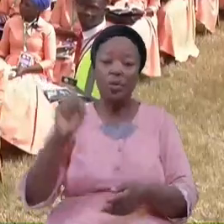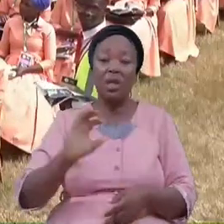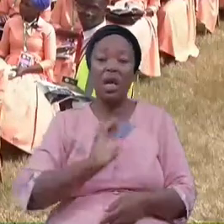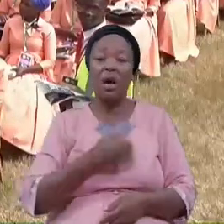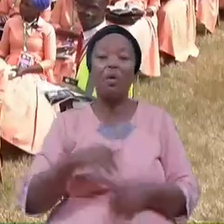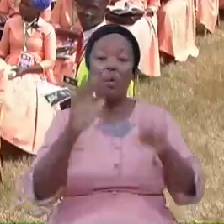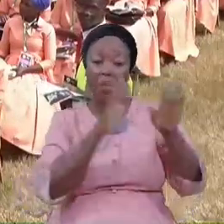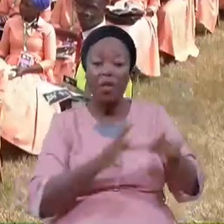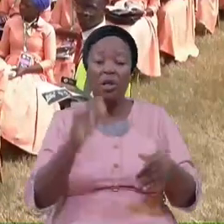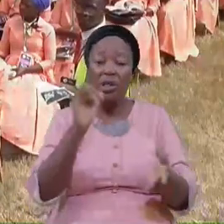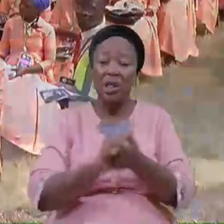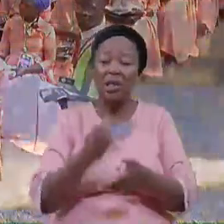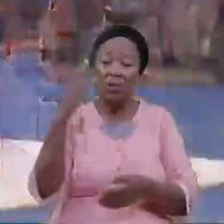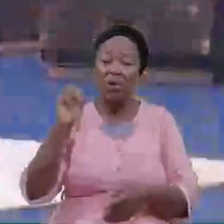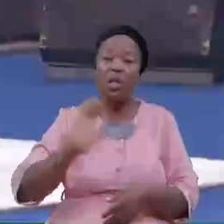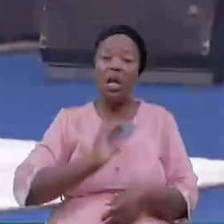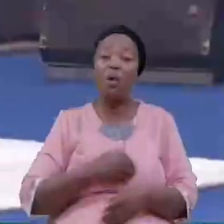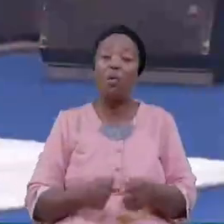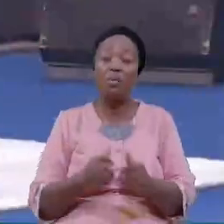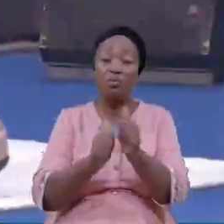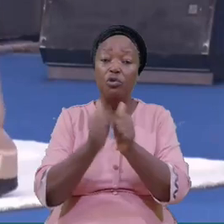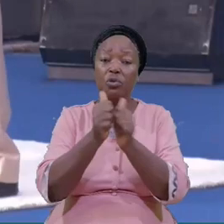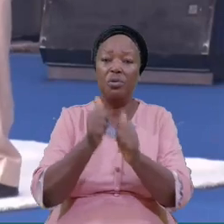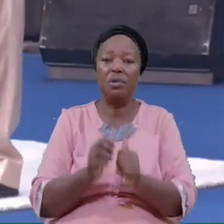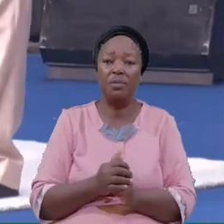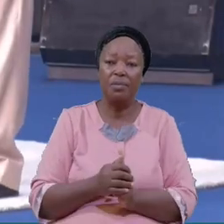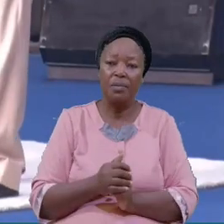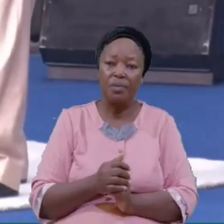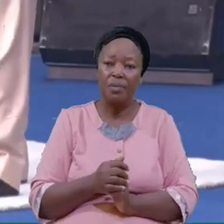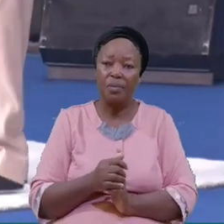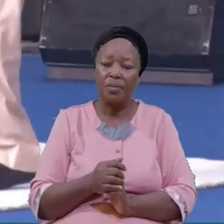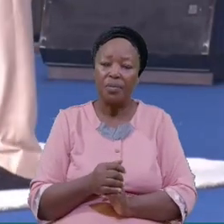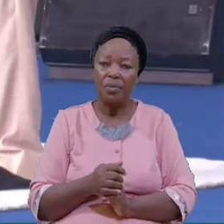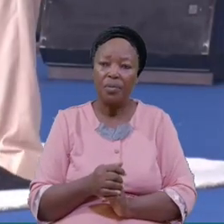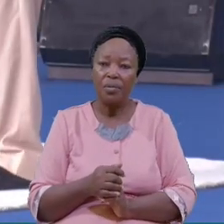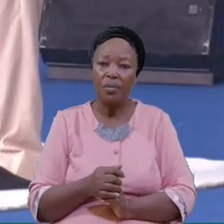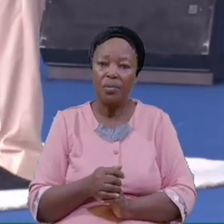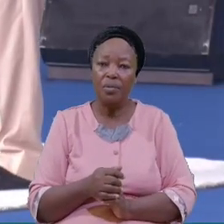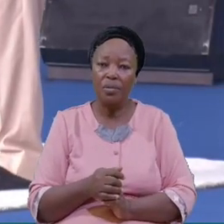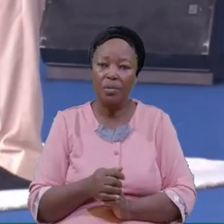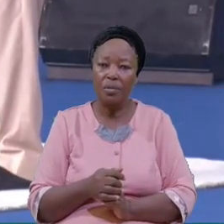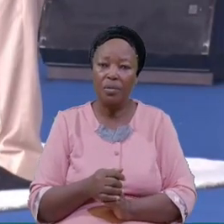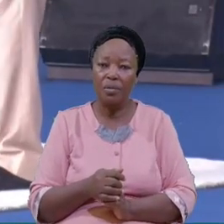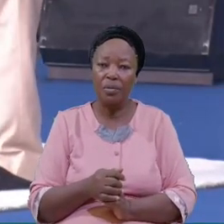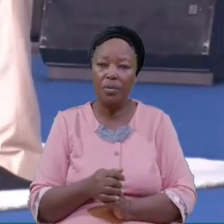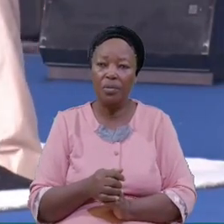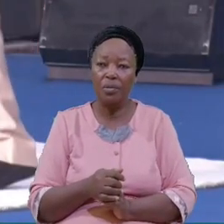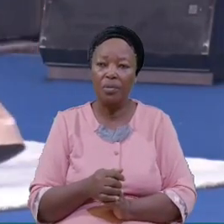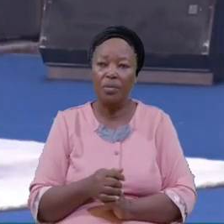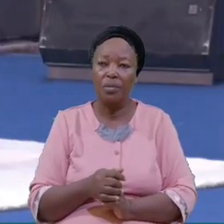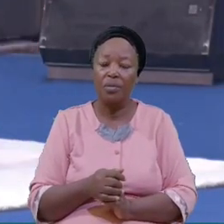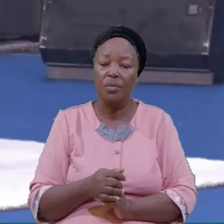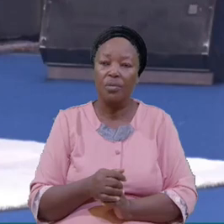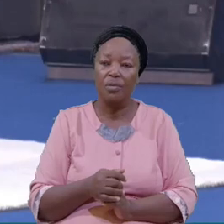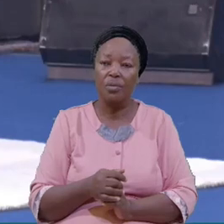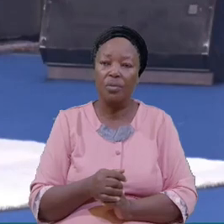was our pursuit. La plupart des gens, quand ils viennent à l'église, ou quand ils étaient venus à l'église, leur désir c'était le ciel. Ils priaient, Seigneur, amène-moi au ciel. Many